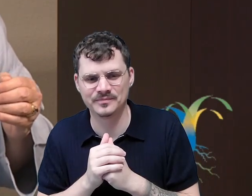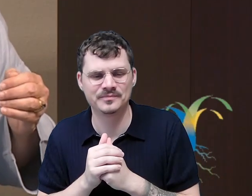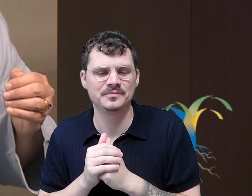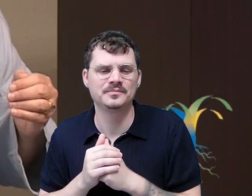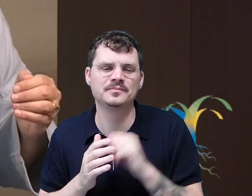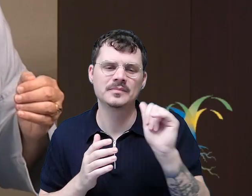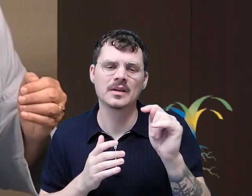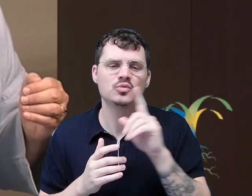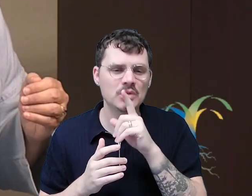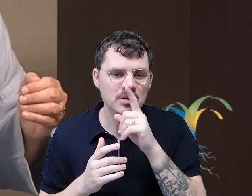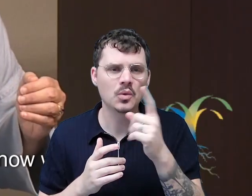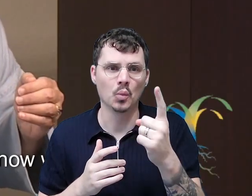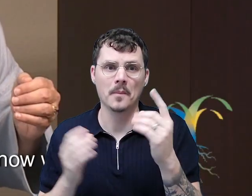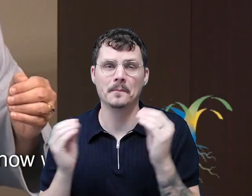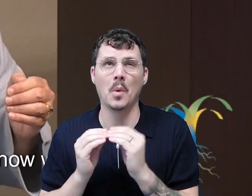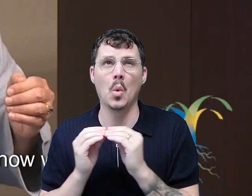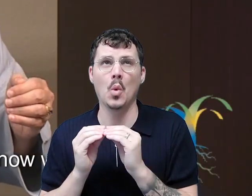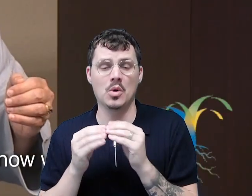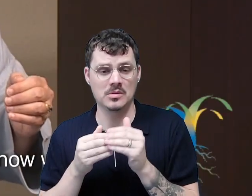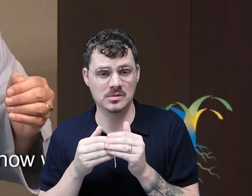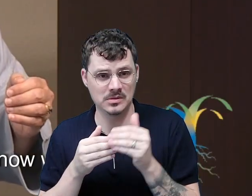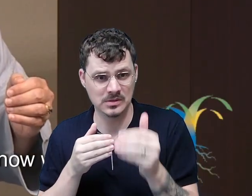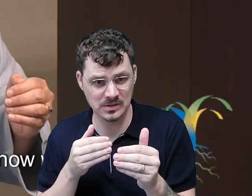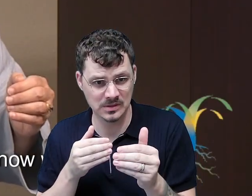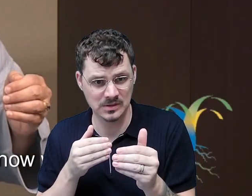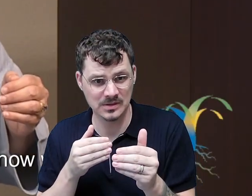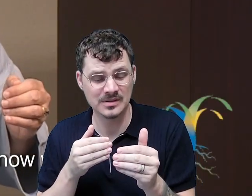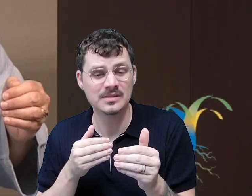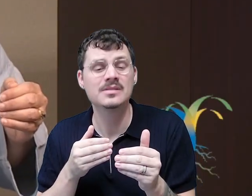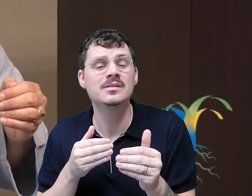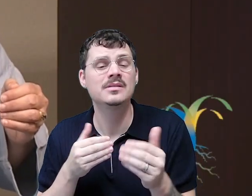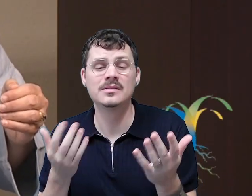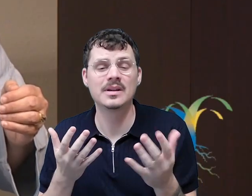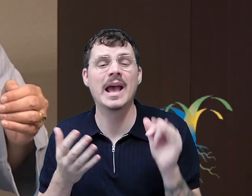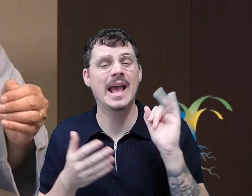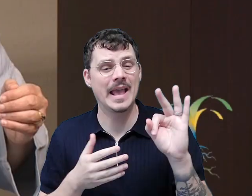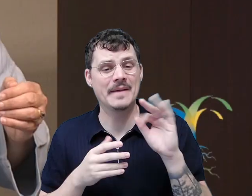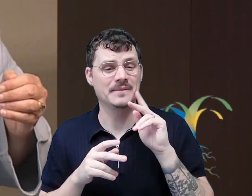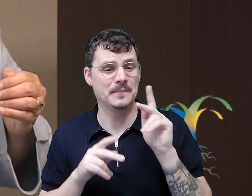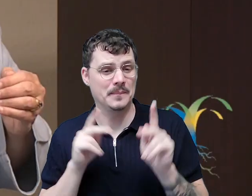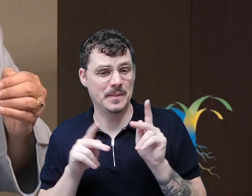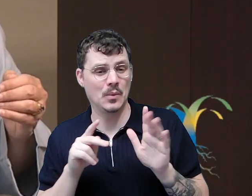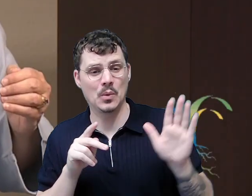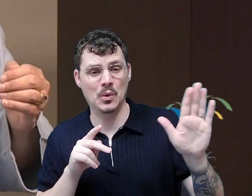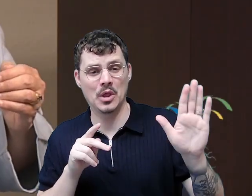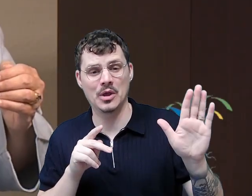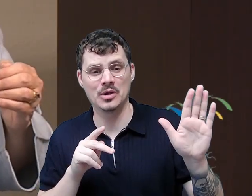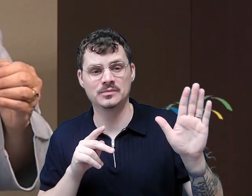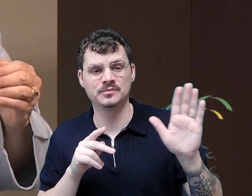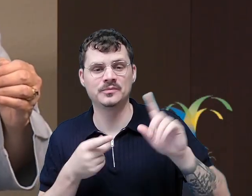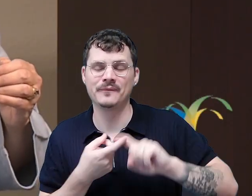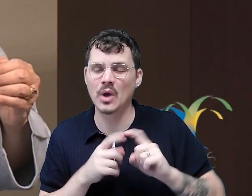And it's even one step further, because you know what I'm going to say. If